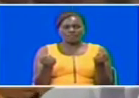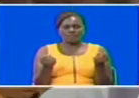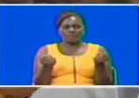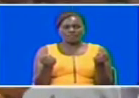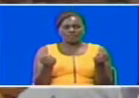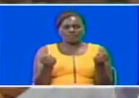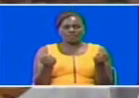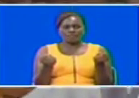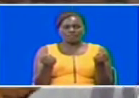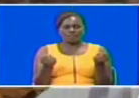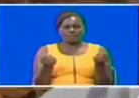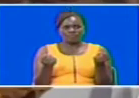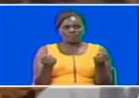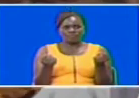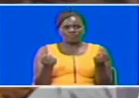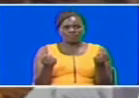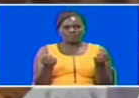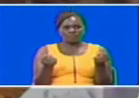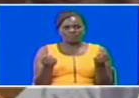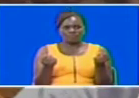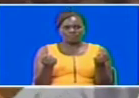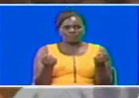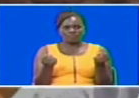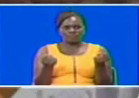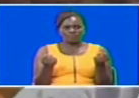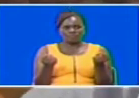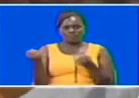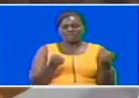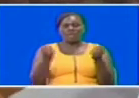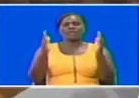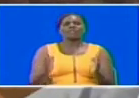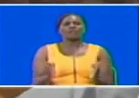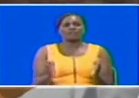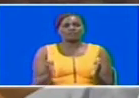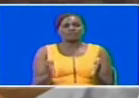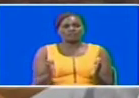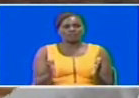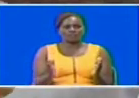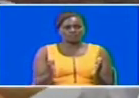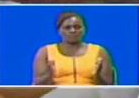this transit good ama truck wenye wanaendesha hizi magari mrefu.